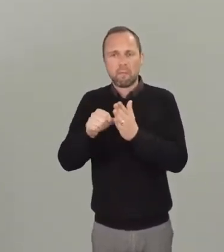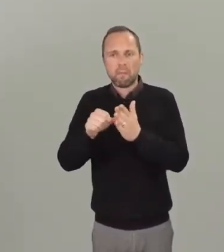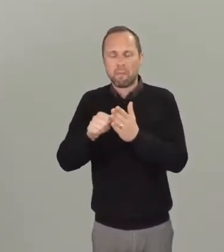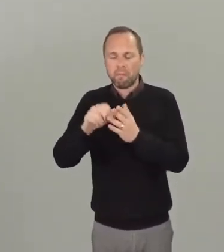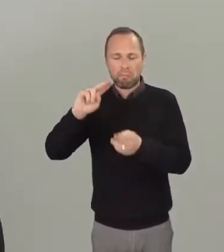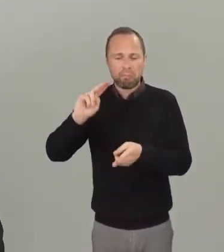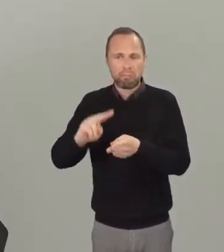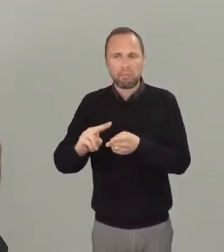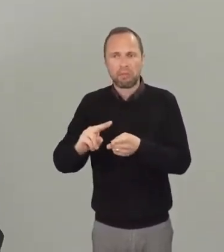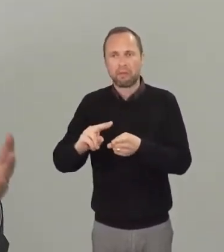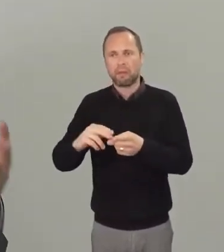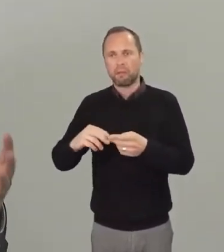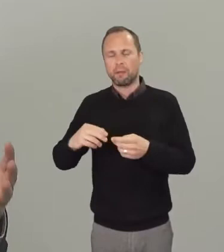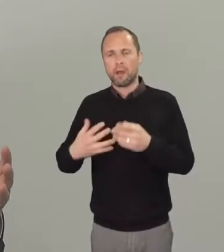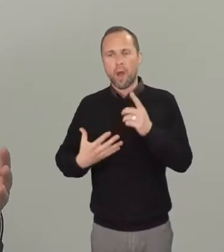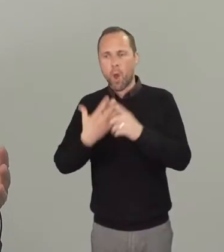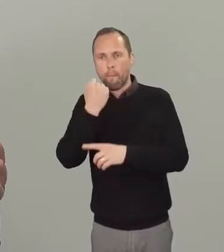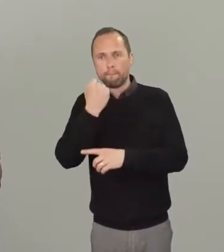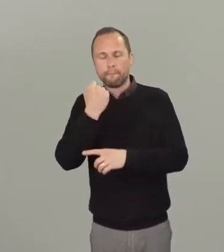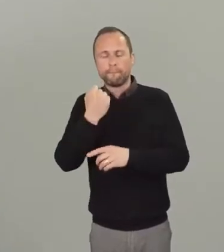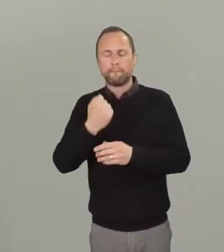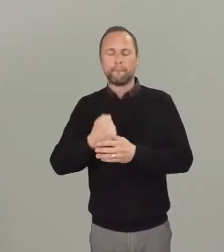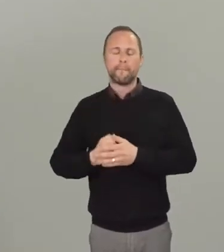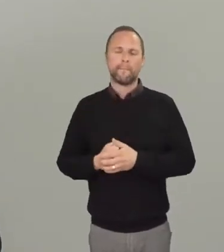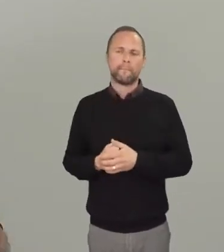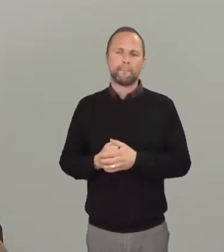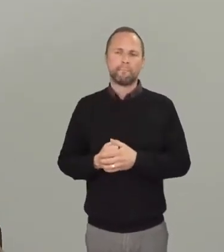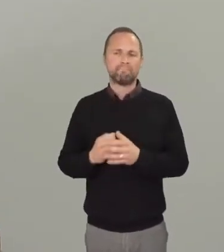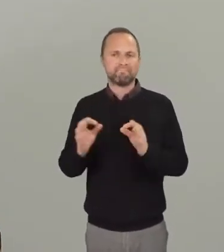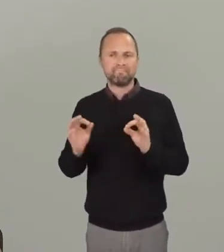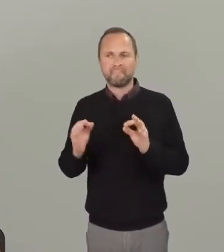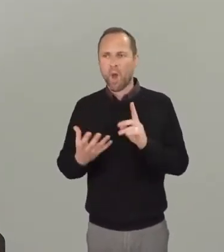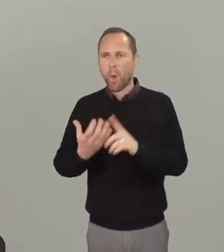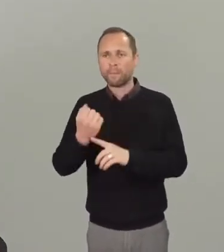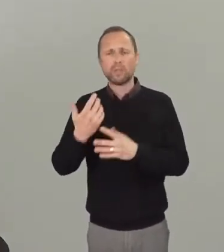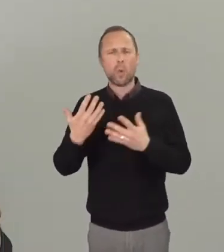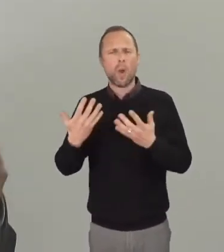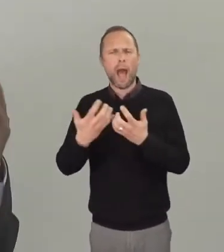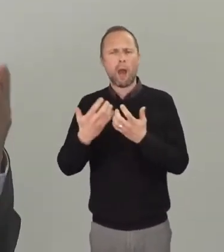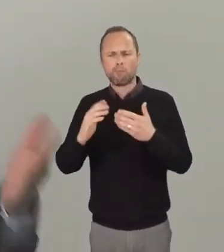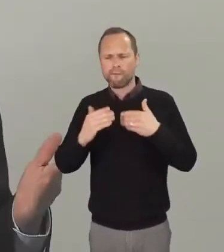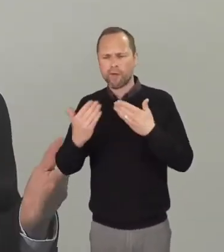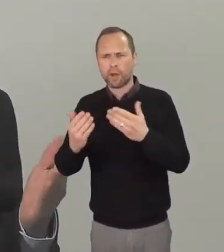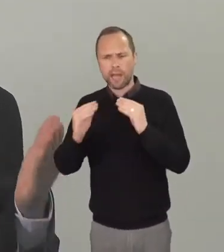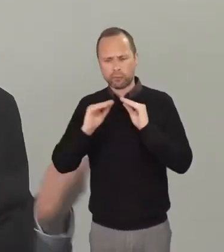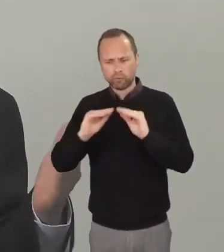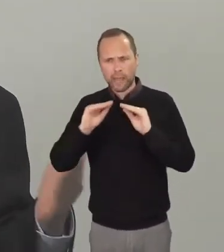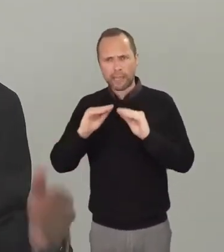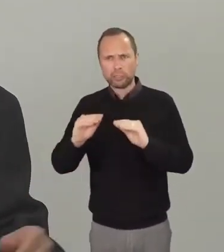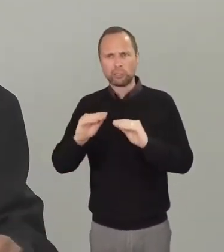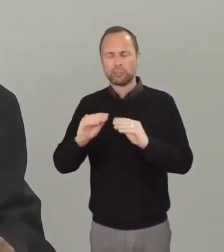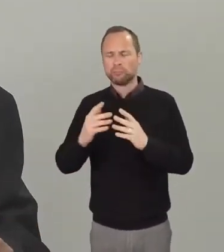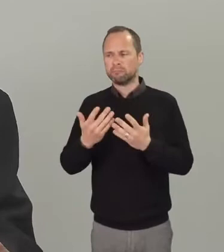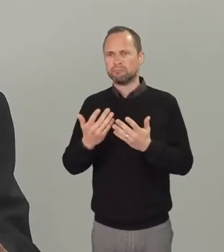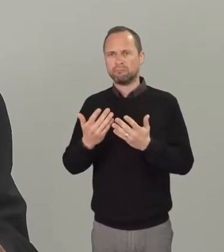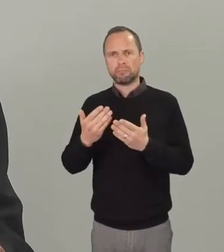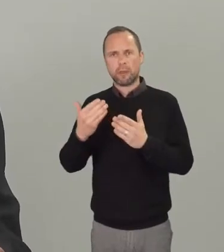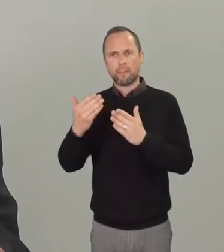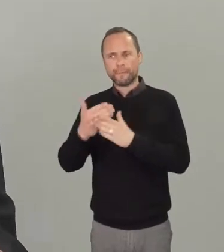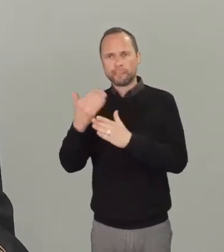hope. We'll continue our work to provide education, ministry in